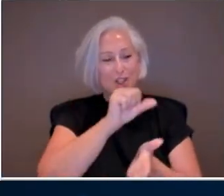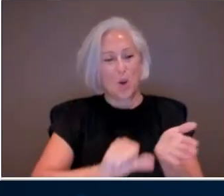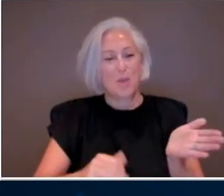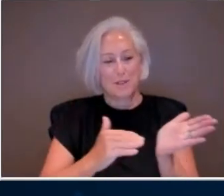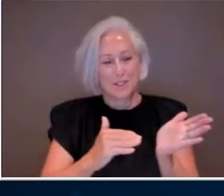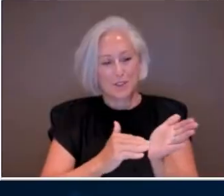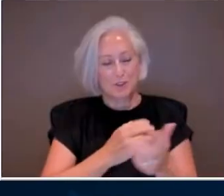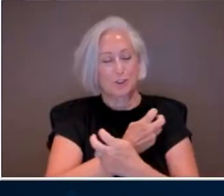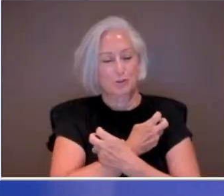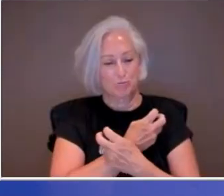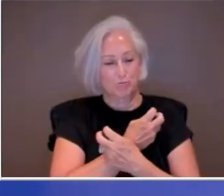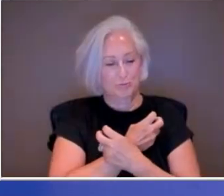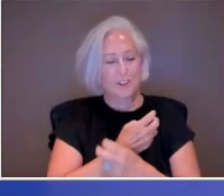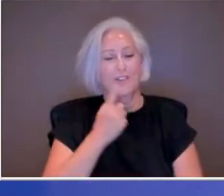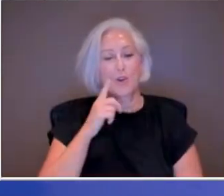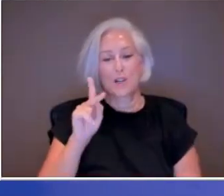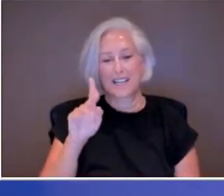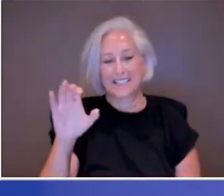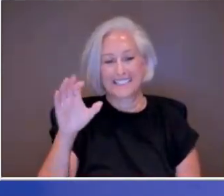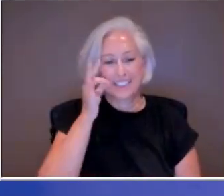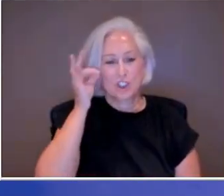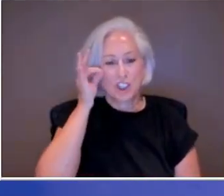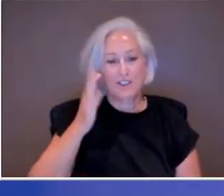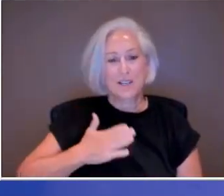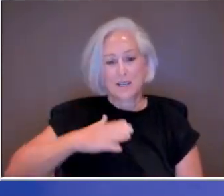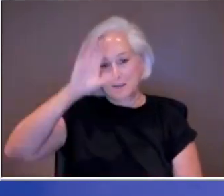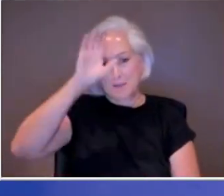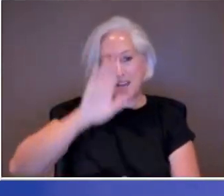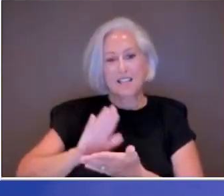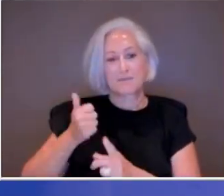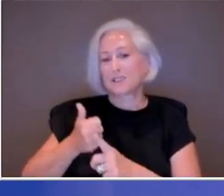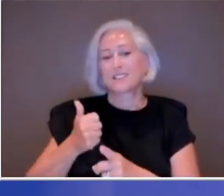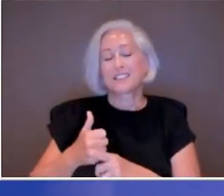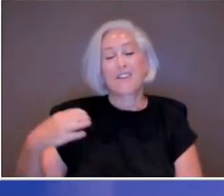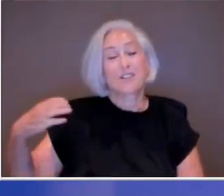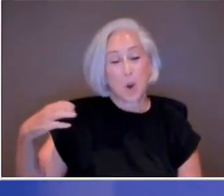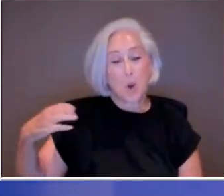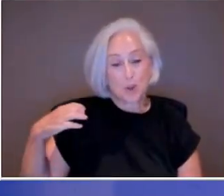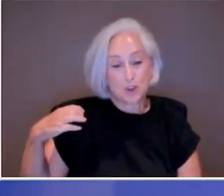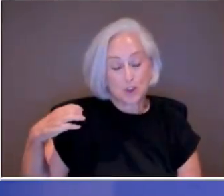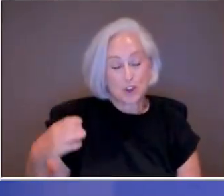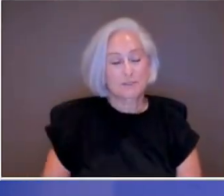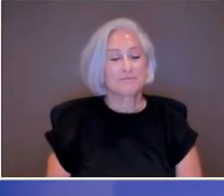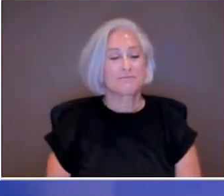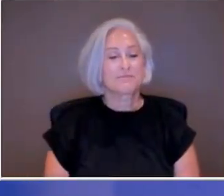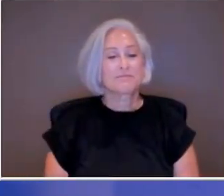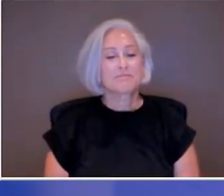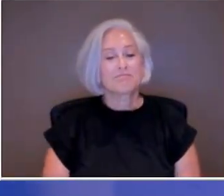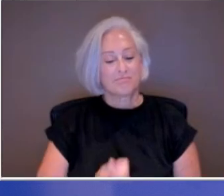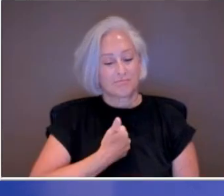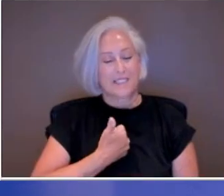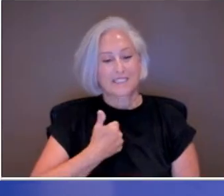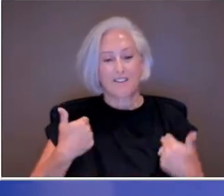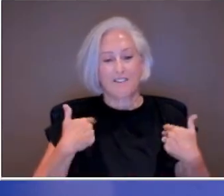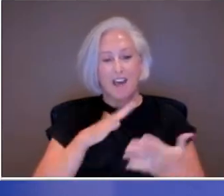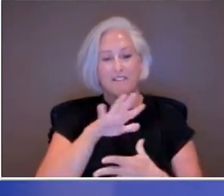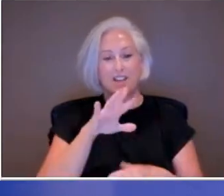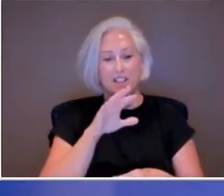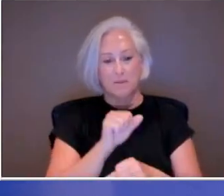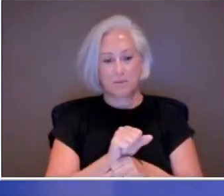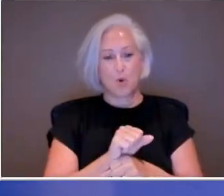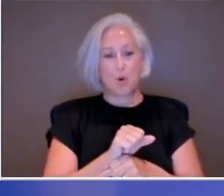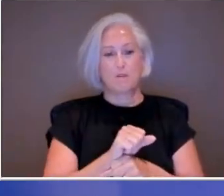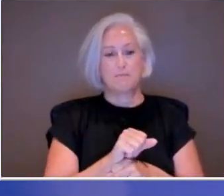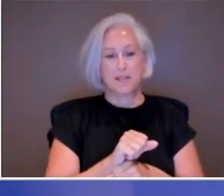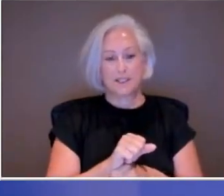husband is one of the coaches. And so I had an appointment with Dr. Paul literally for the